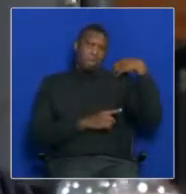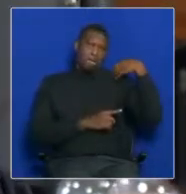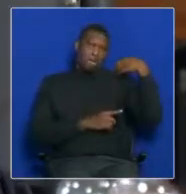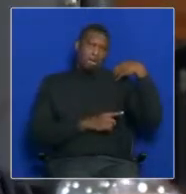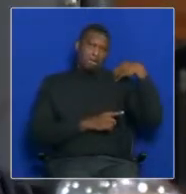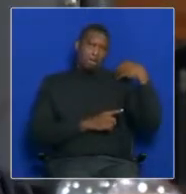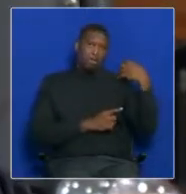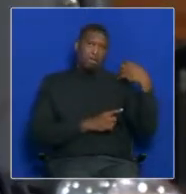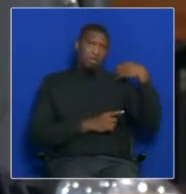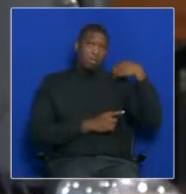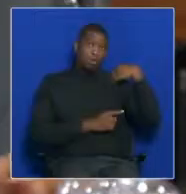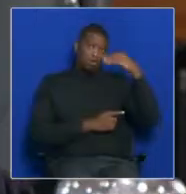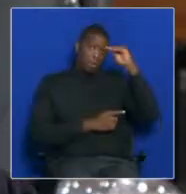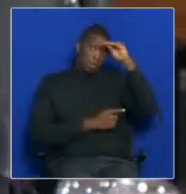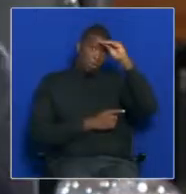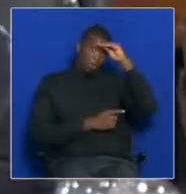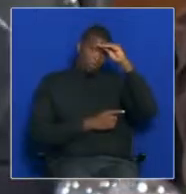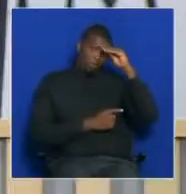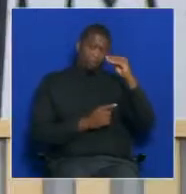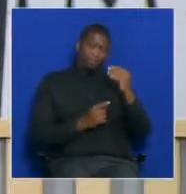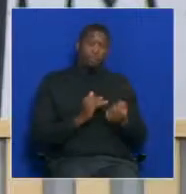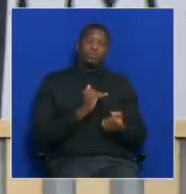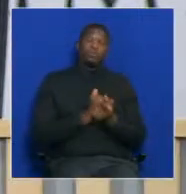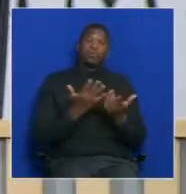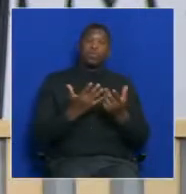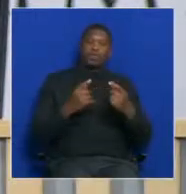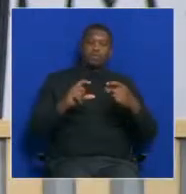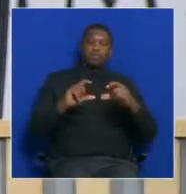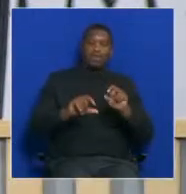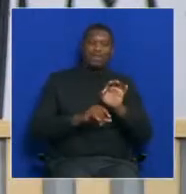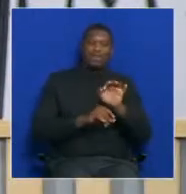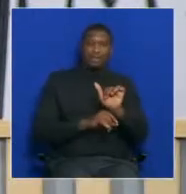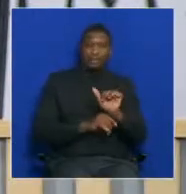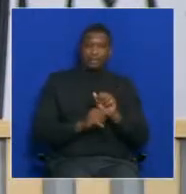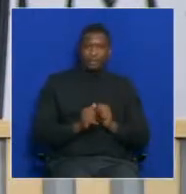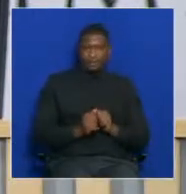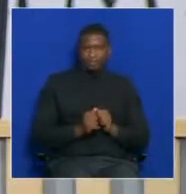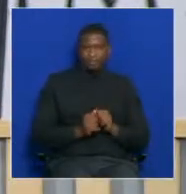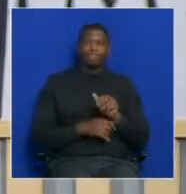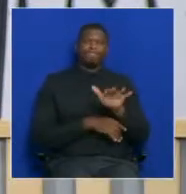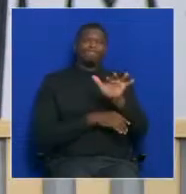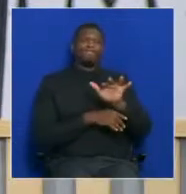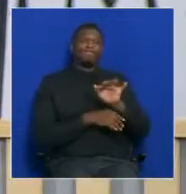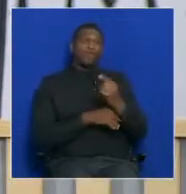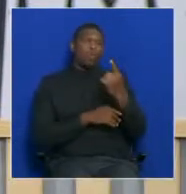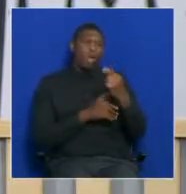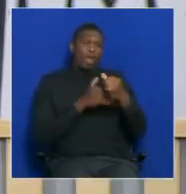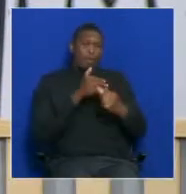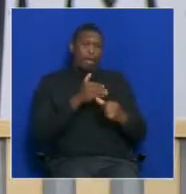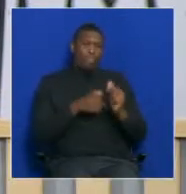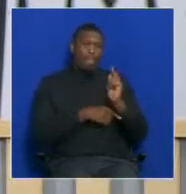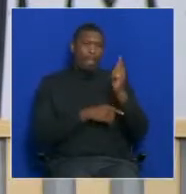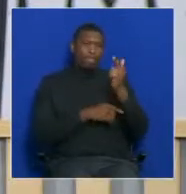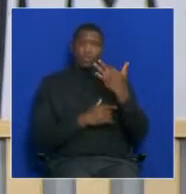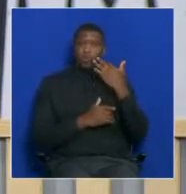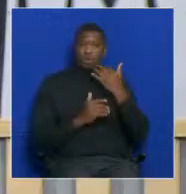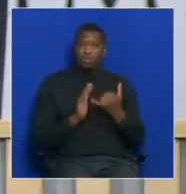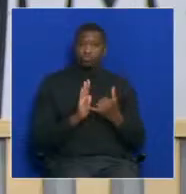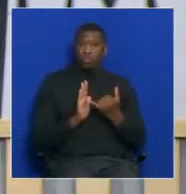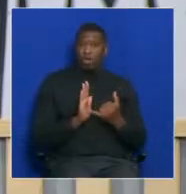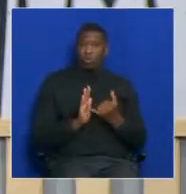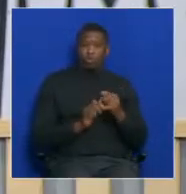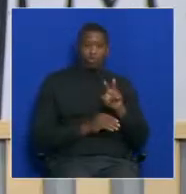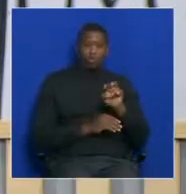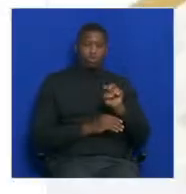Yeah. paragraph 36 of your statement. Yes. So approximately a month later, in January 2025, the ID